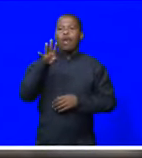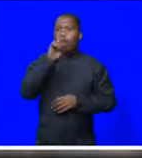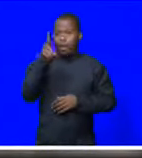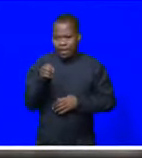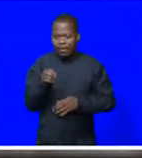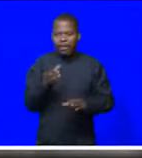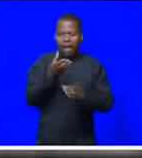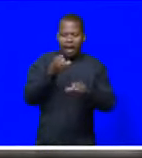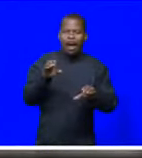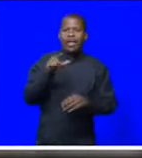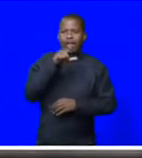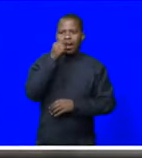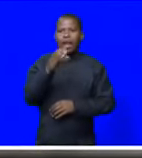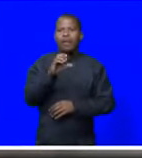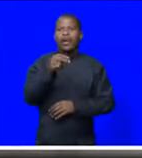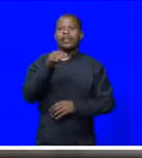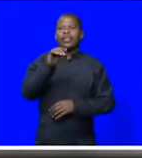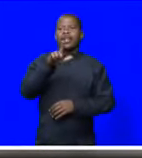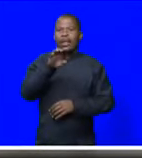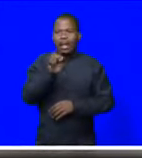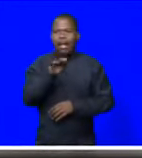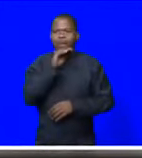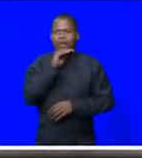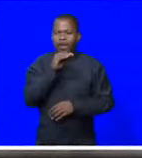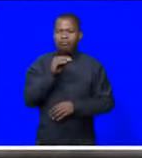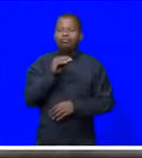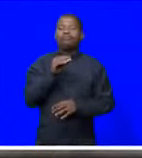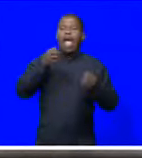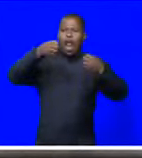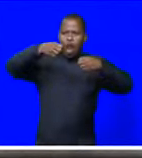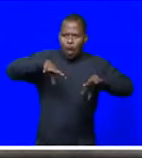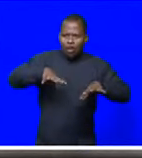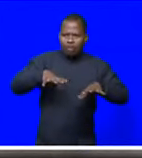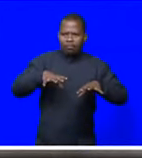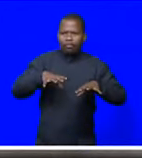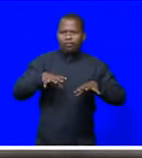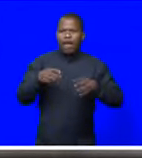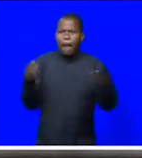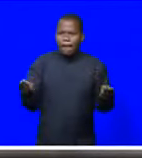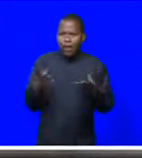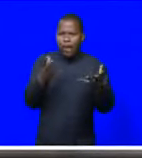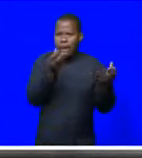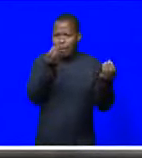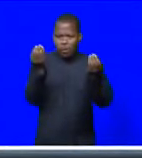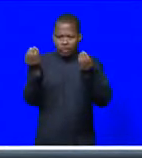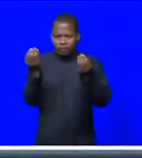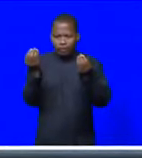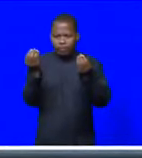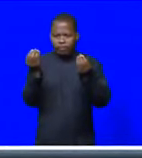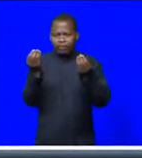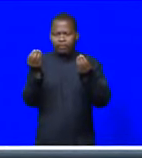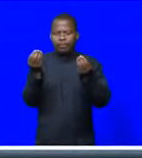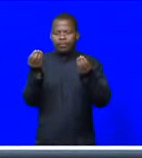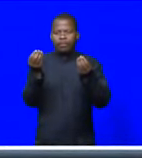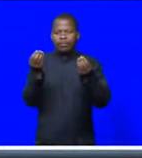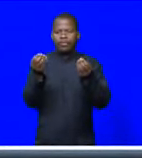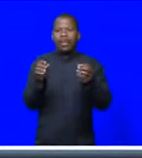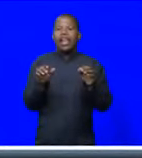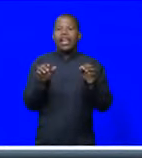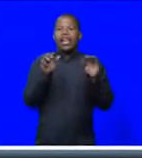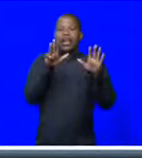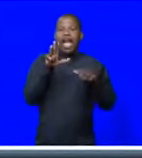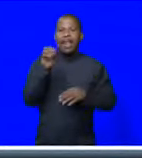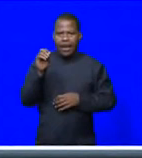Chile leli velelo nje lahlekelwe over and within the brink of COVID,